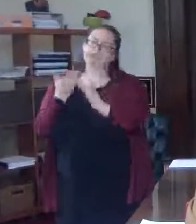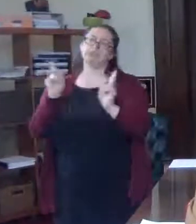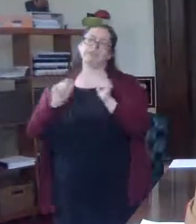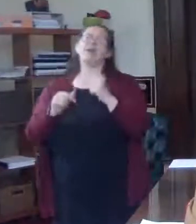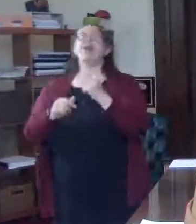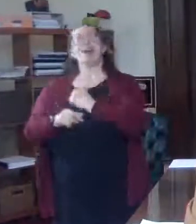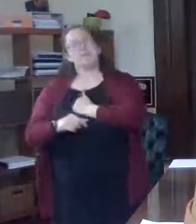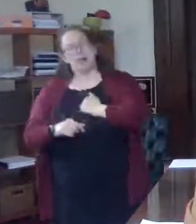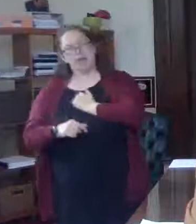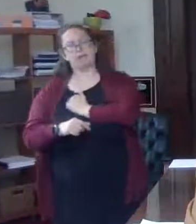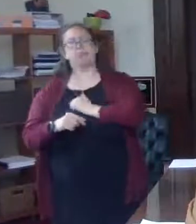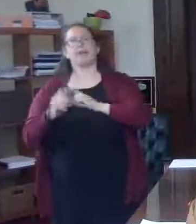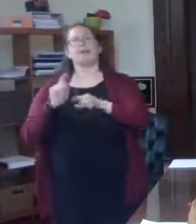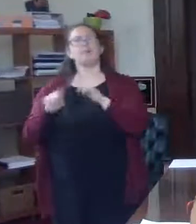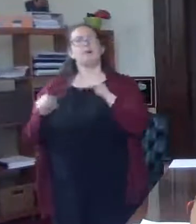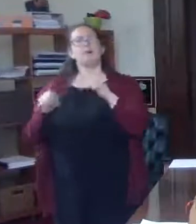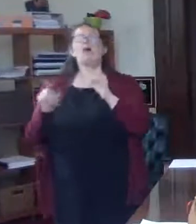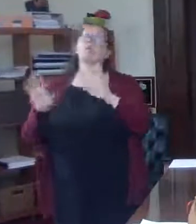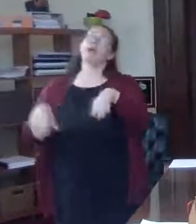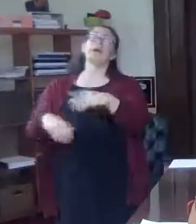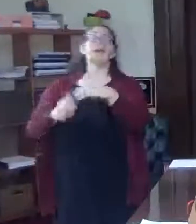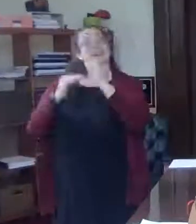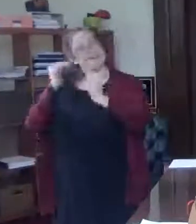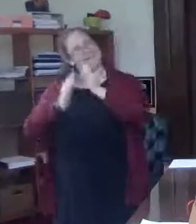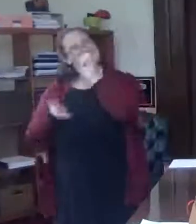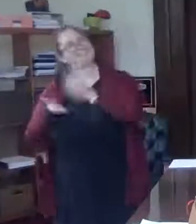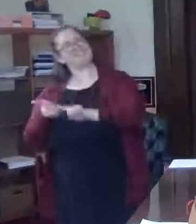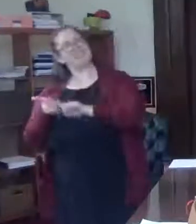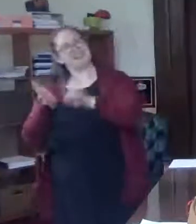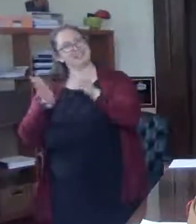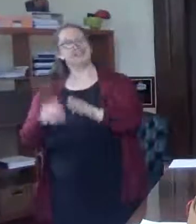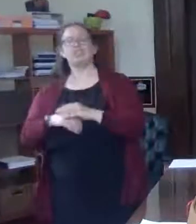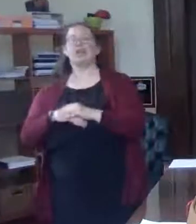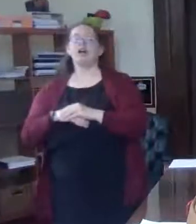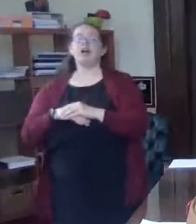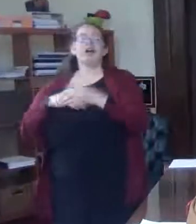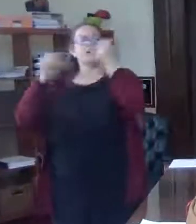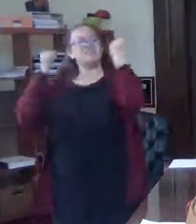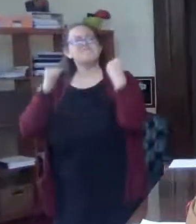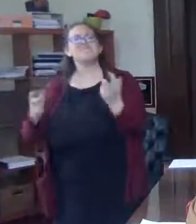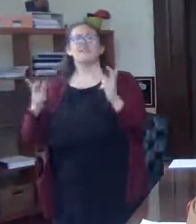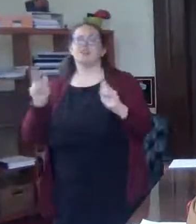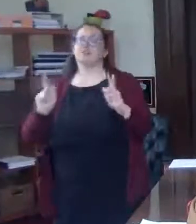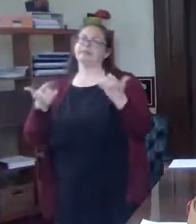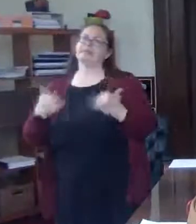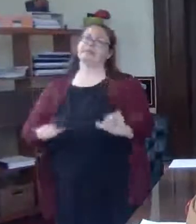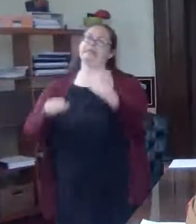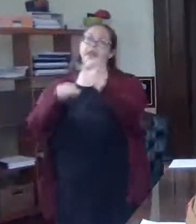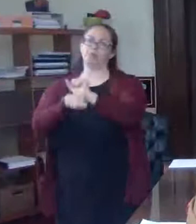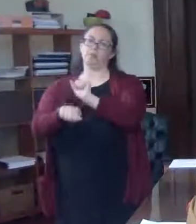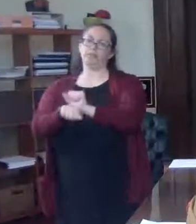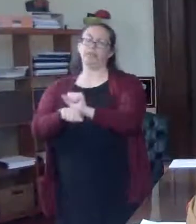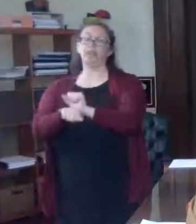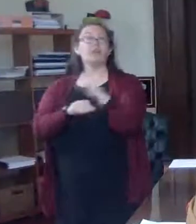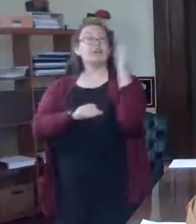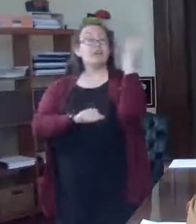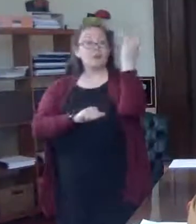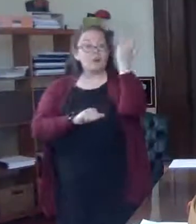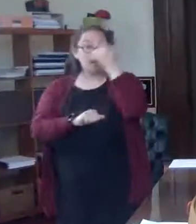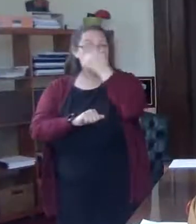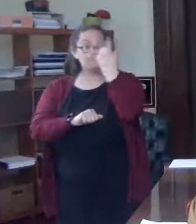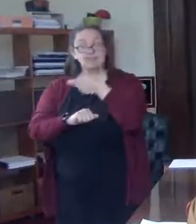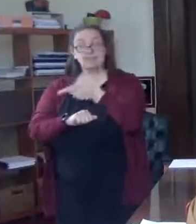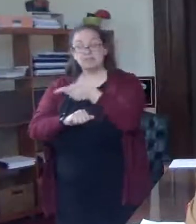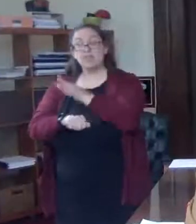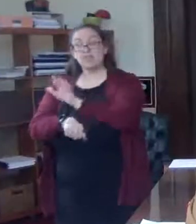that. But many people, our building inspectors, many people are working, and they are working because what they do